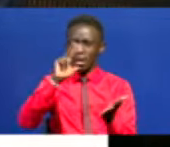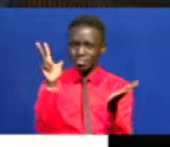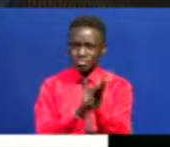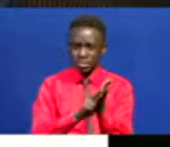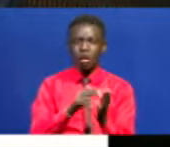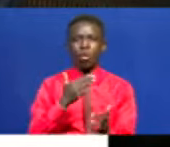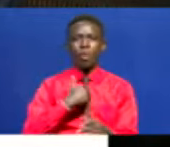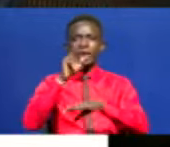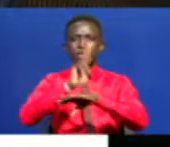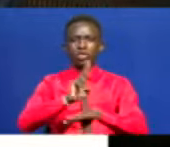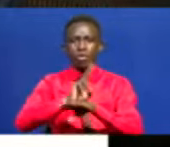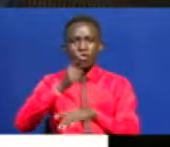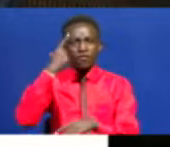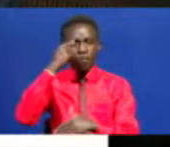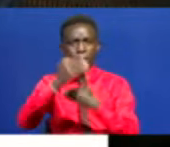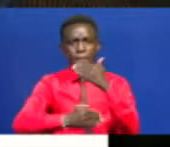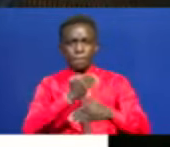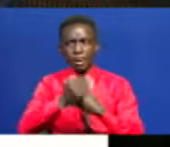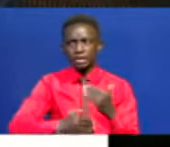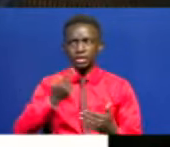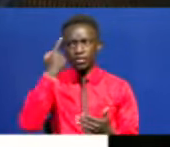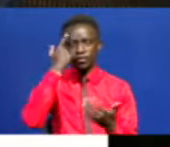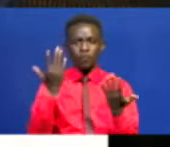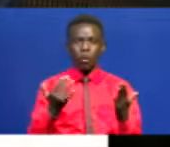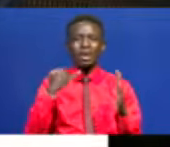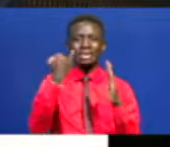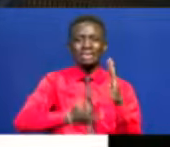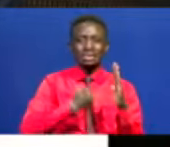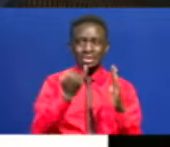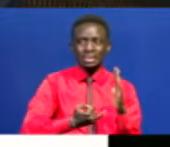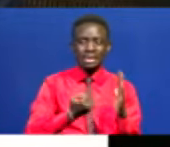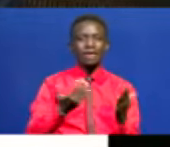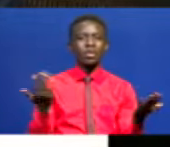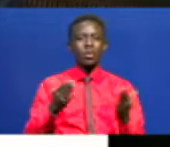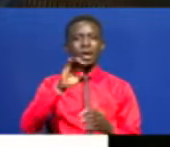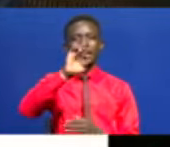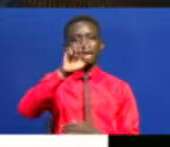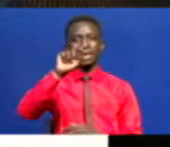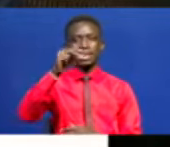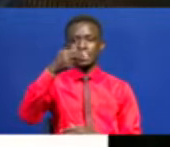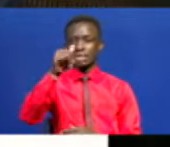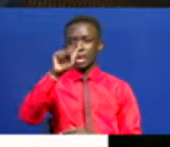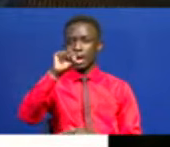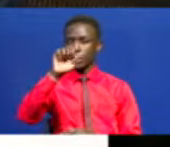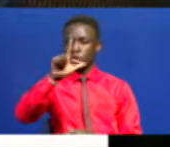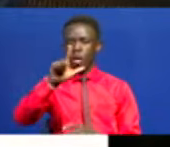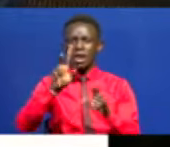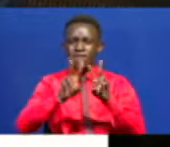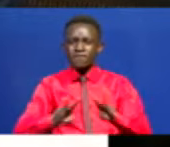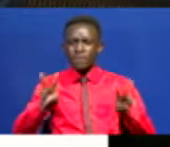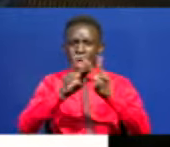raw material for distillation of industrial ethanol, valued at